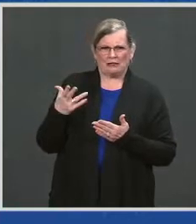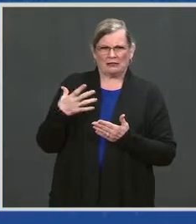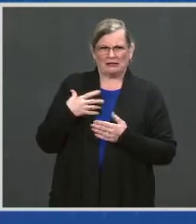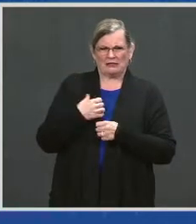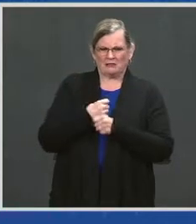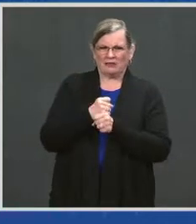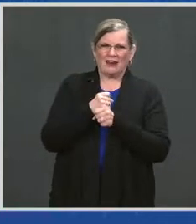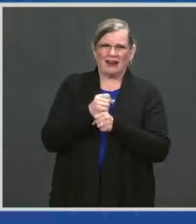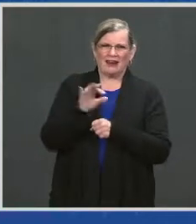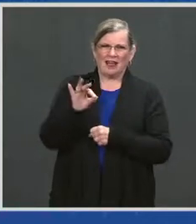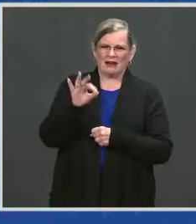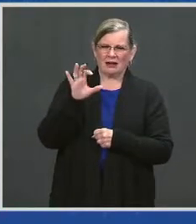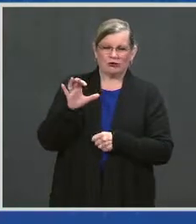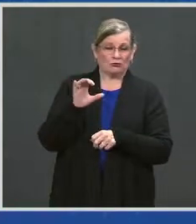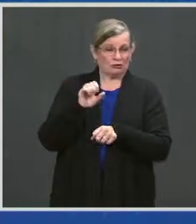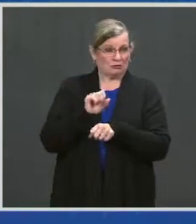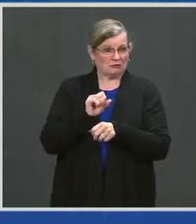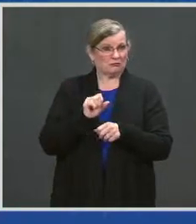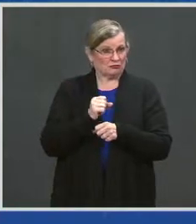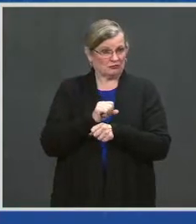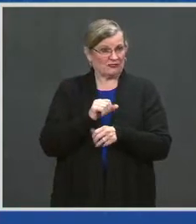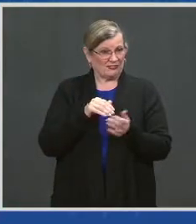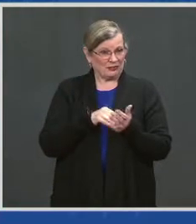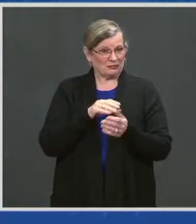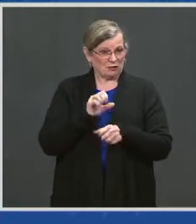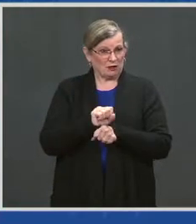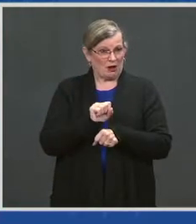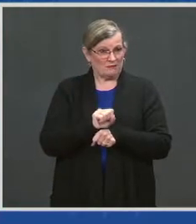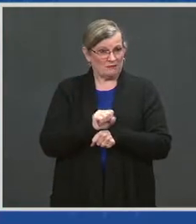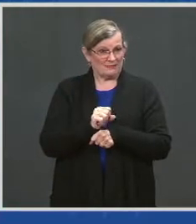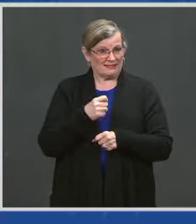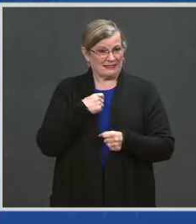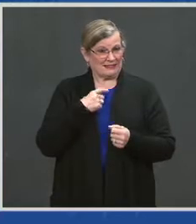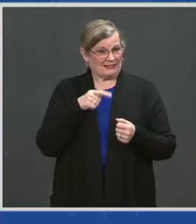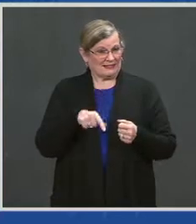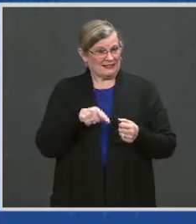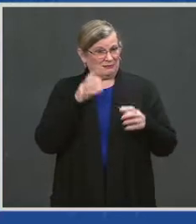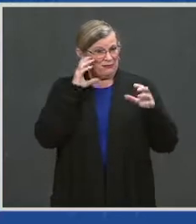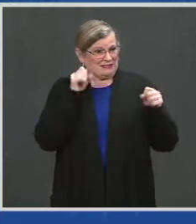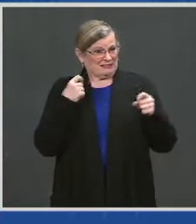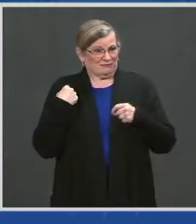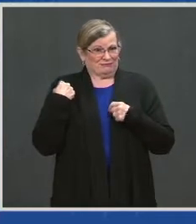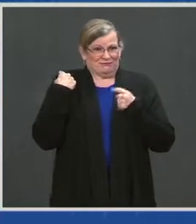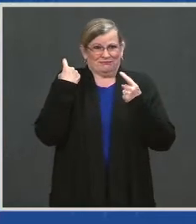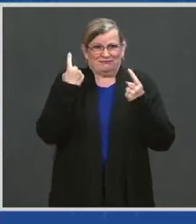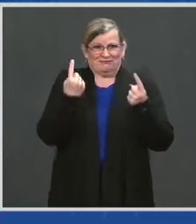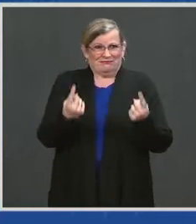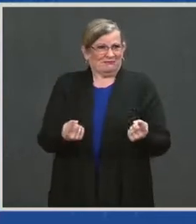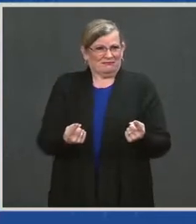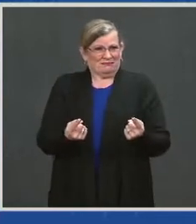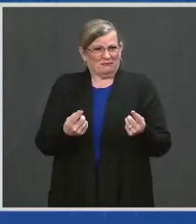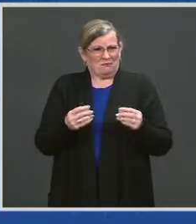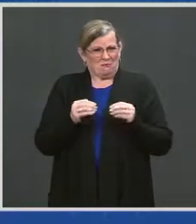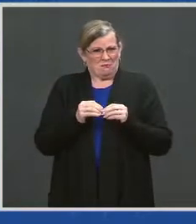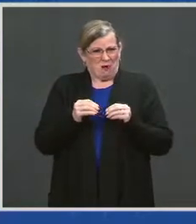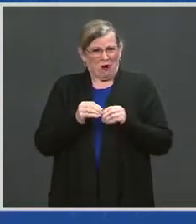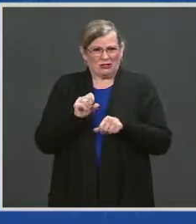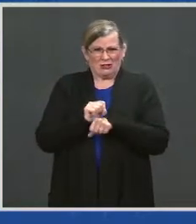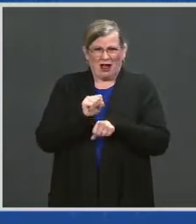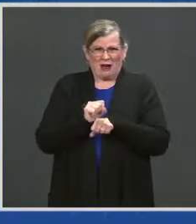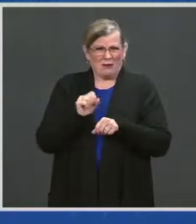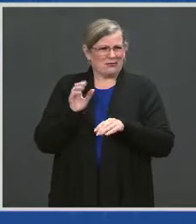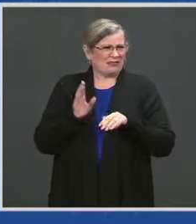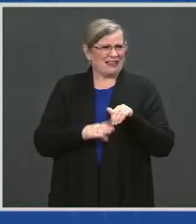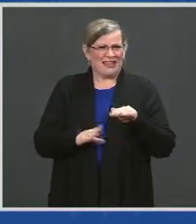administration has seen more new jobs created than the first 2 months in any administration in history. But we still have a long